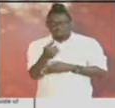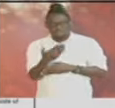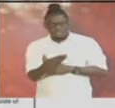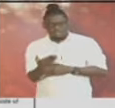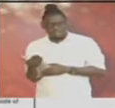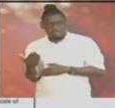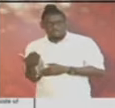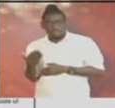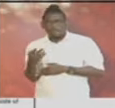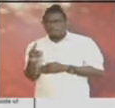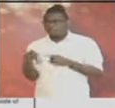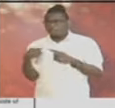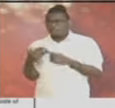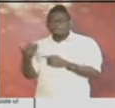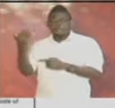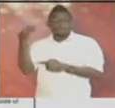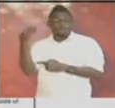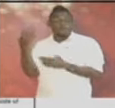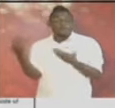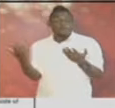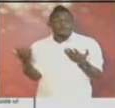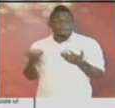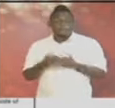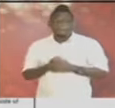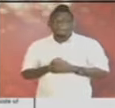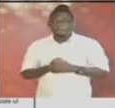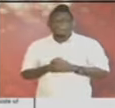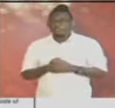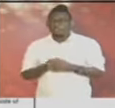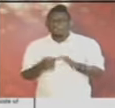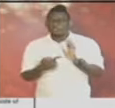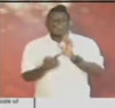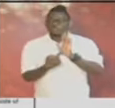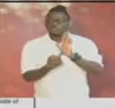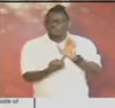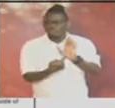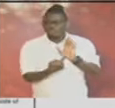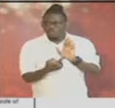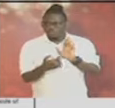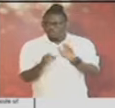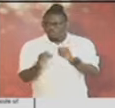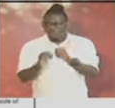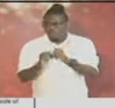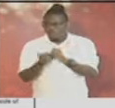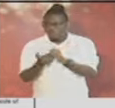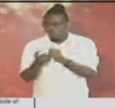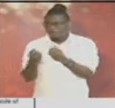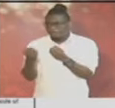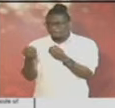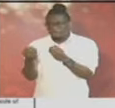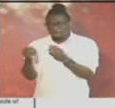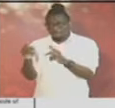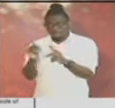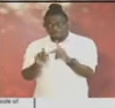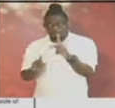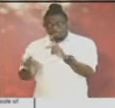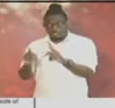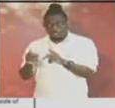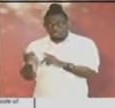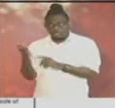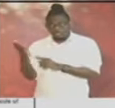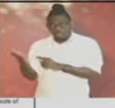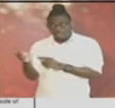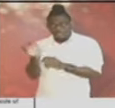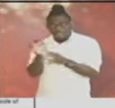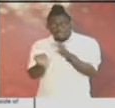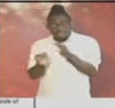table is really a practical demonstration of how many individuals one infected case